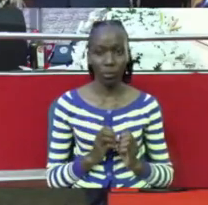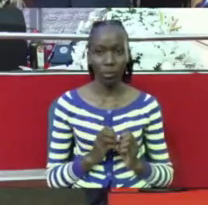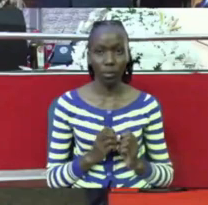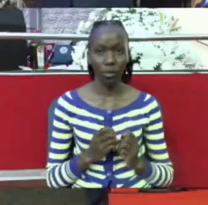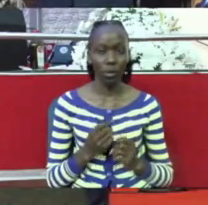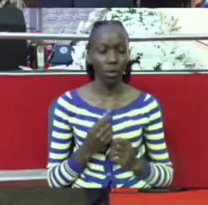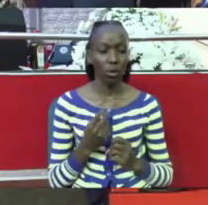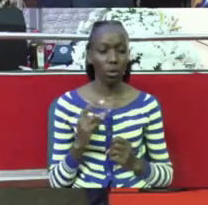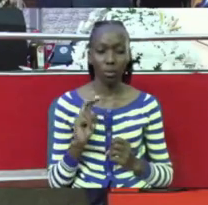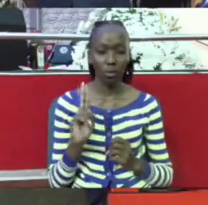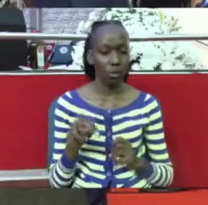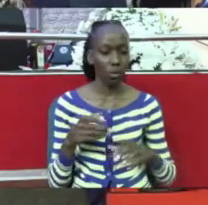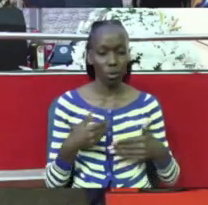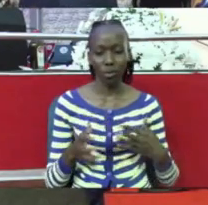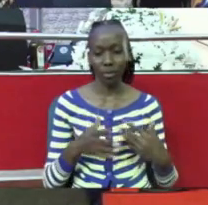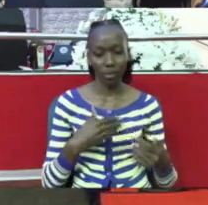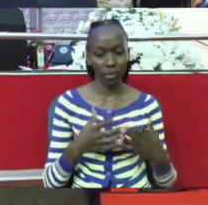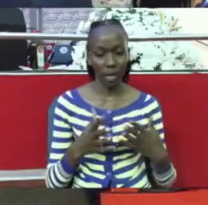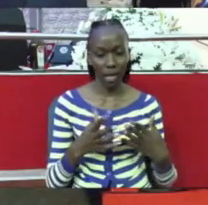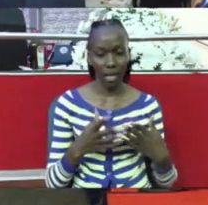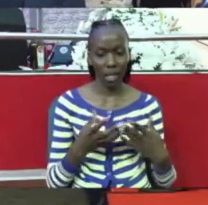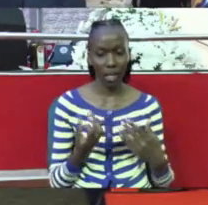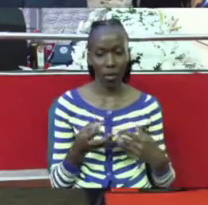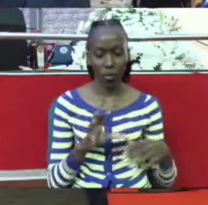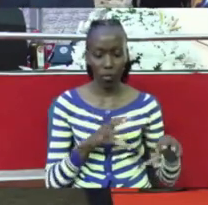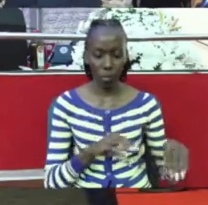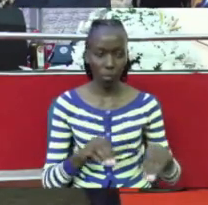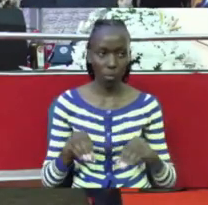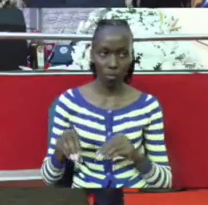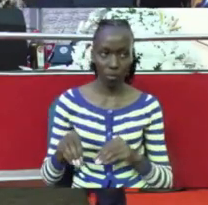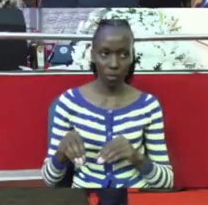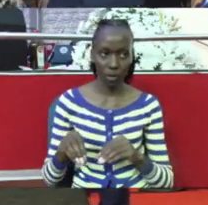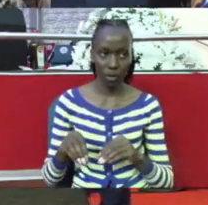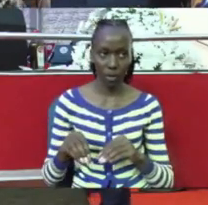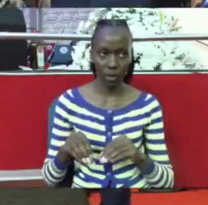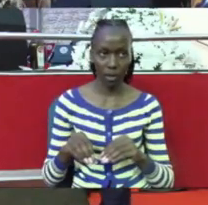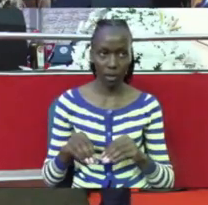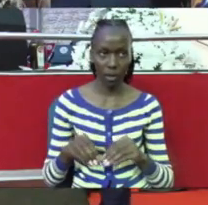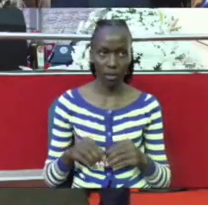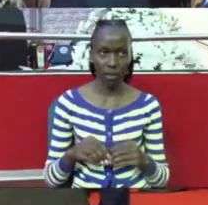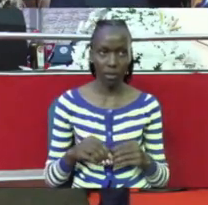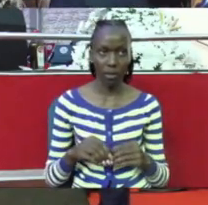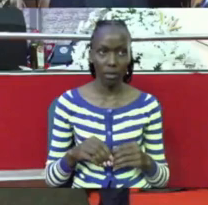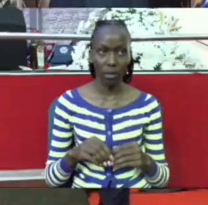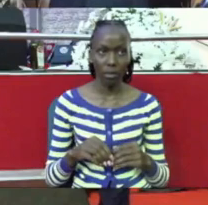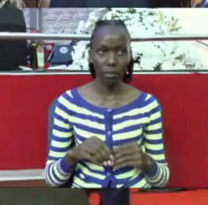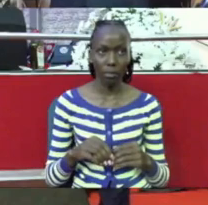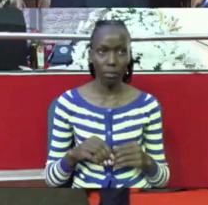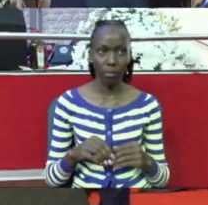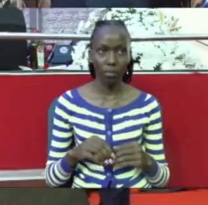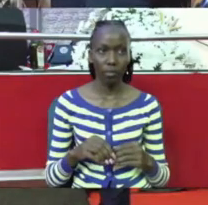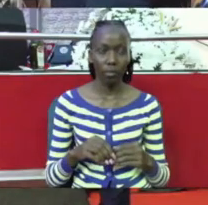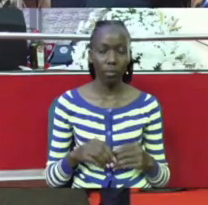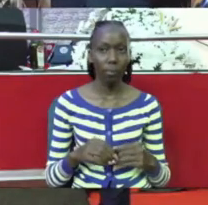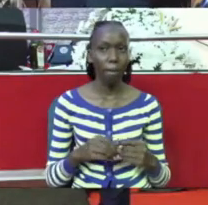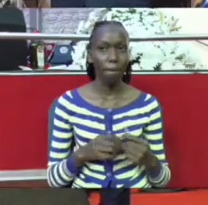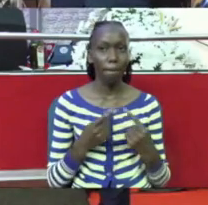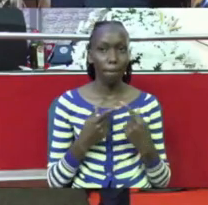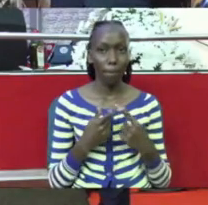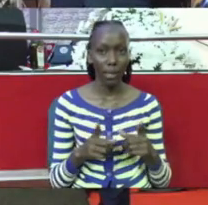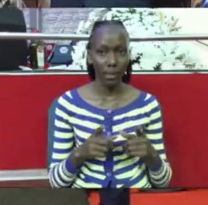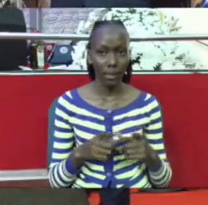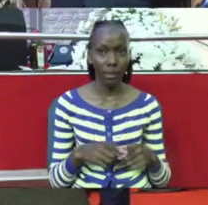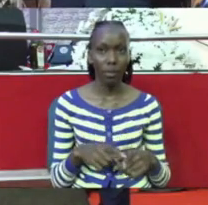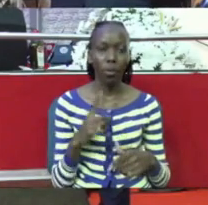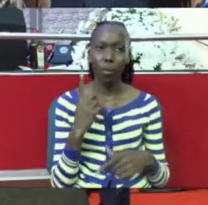all. Hakuna kitu yote ya kuonyesha matumaini. There is somebody who is winking at you. Kuna mtu ambaye anakuangalia. Your